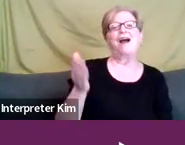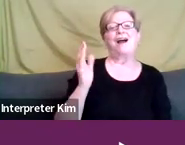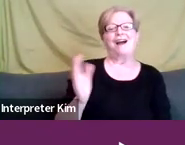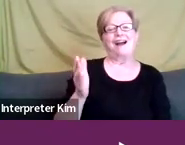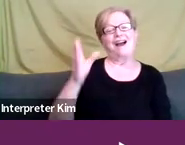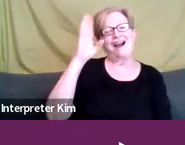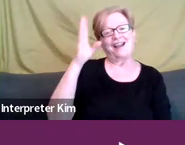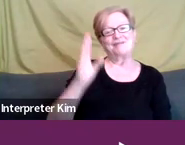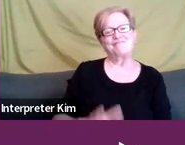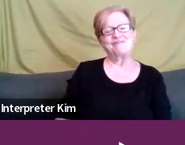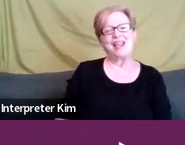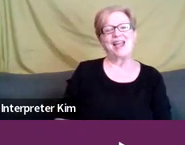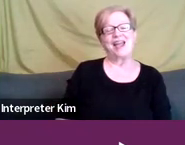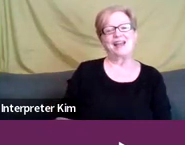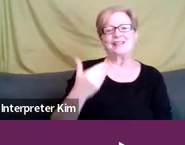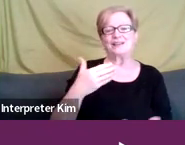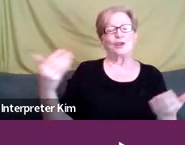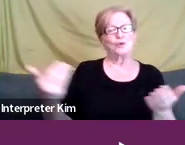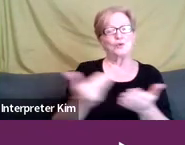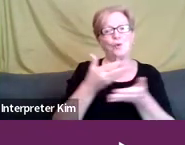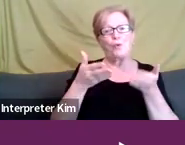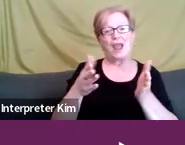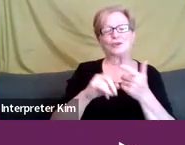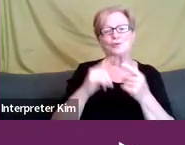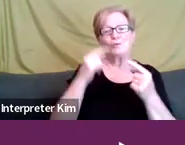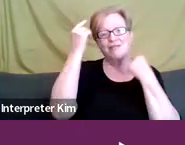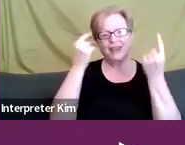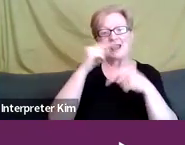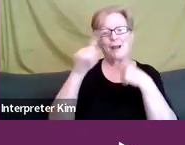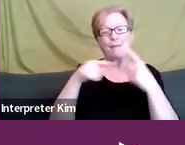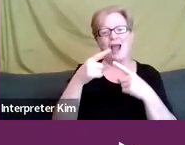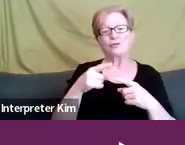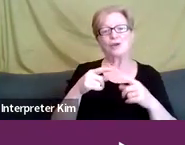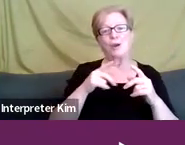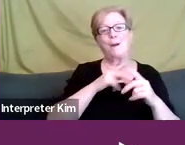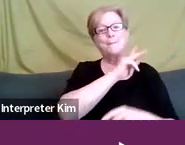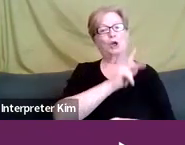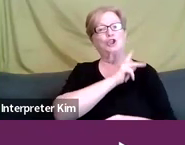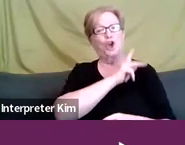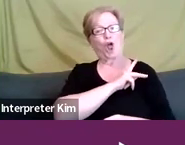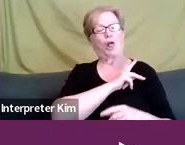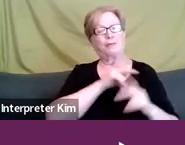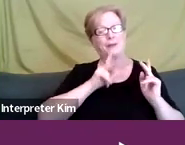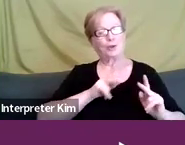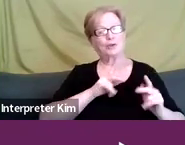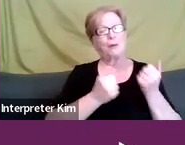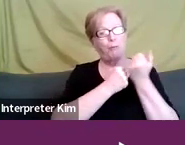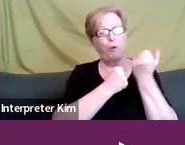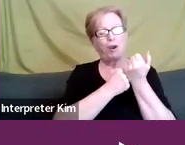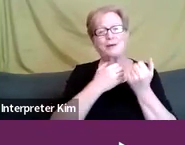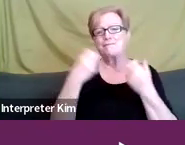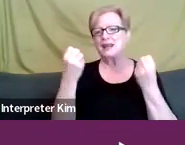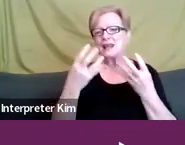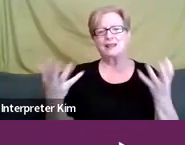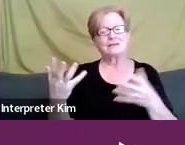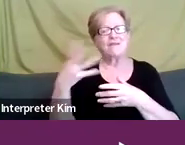This is a new way of thinking about personal support, and there's a lot of things involved in it. And I've tried to